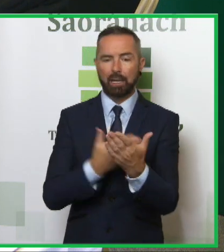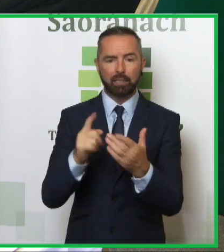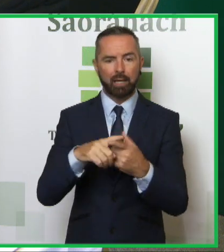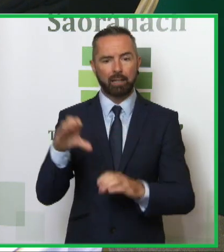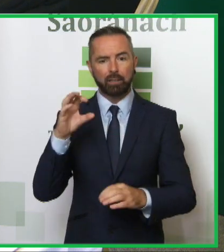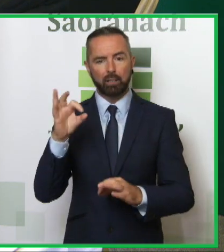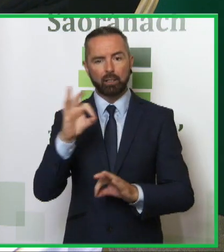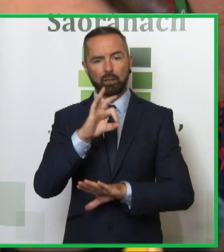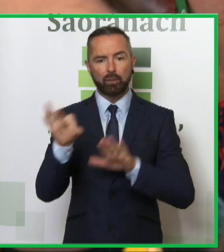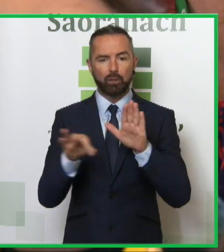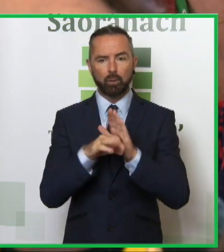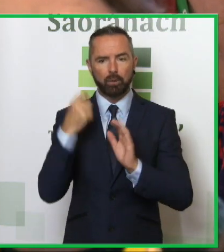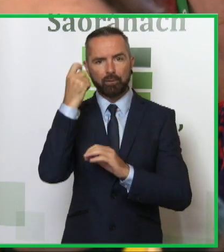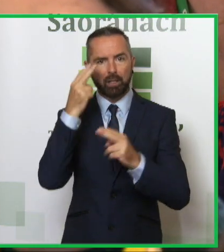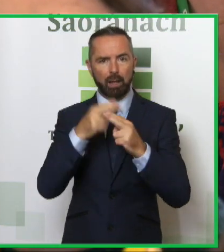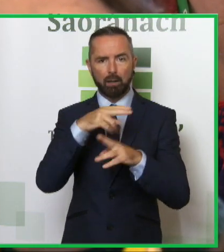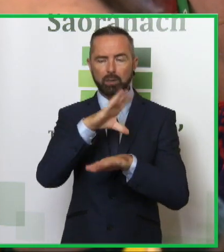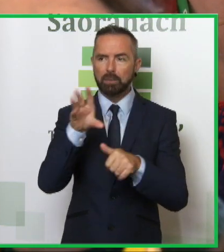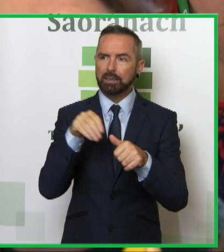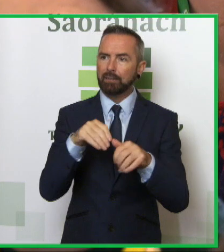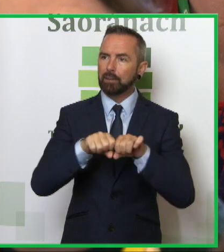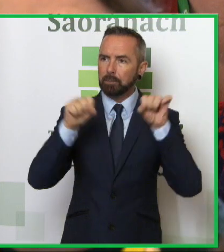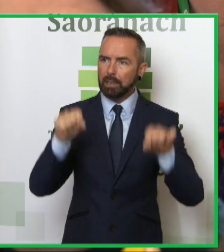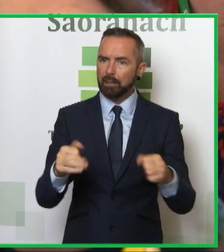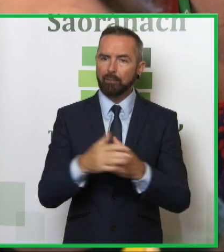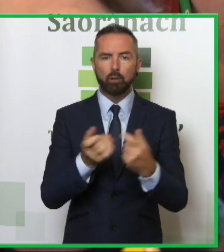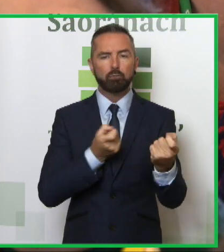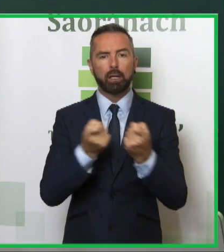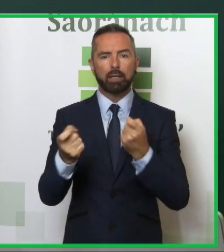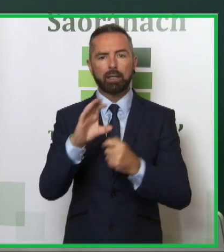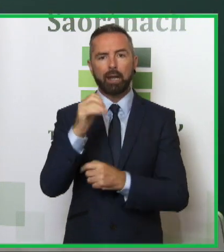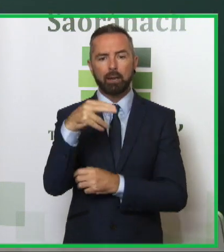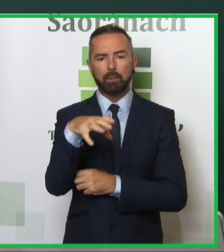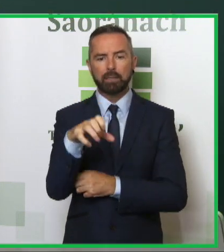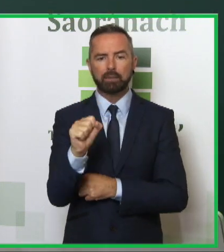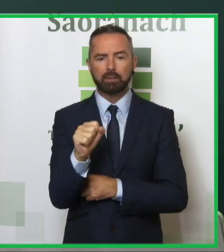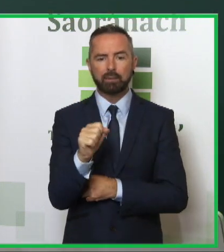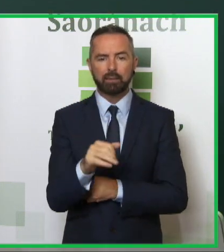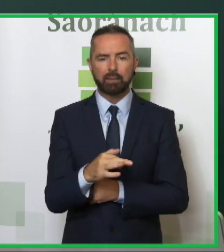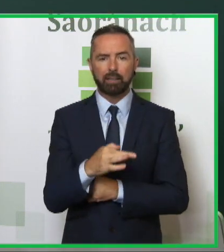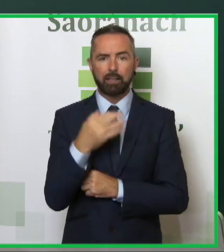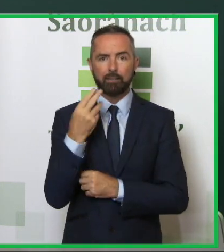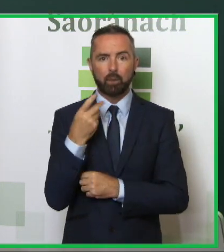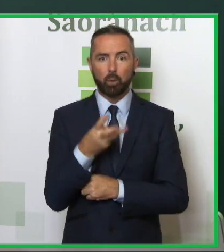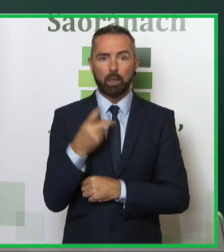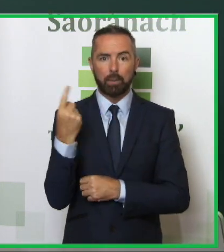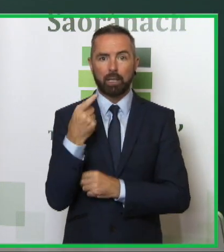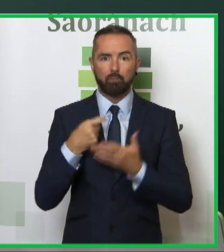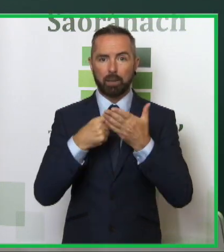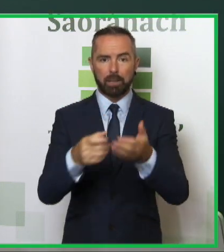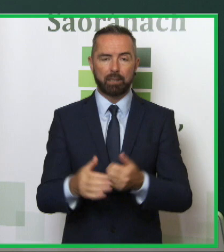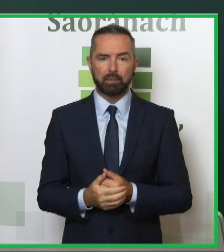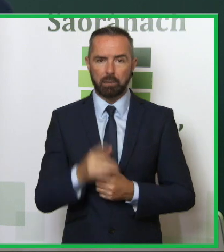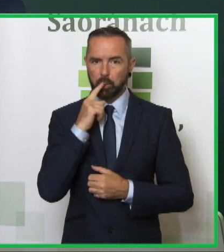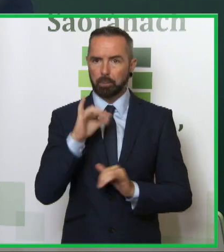figure out the specific mechanisms around regulating cannabis, if that is to be a recommendation. But it